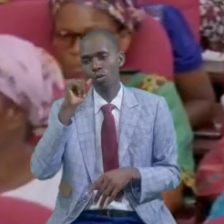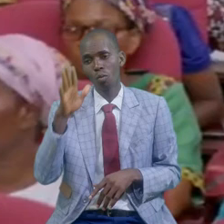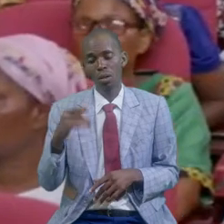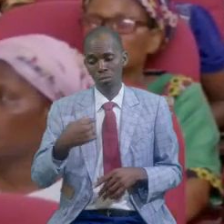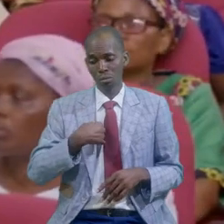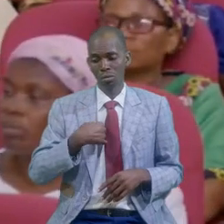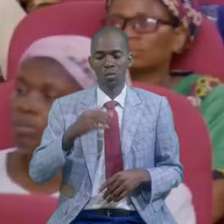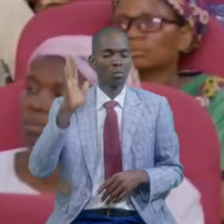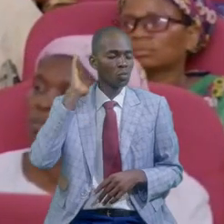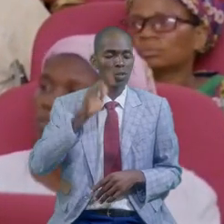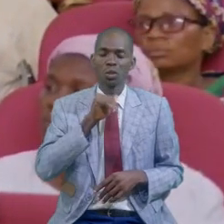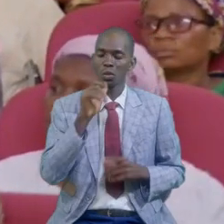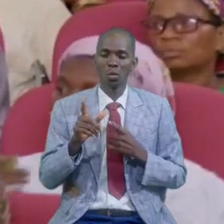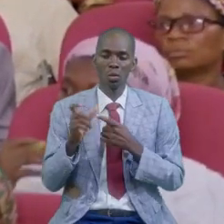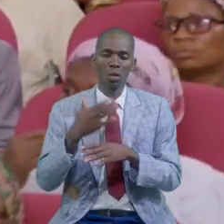town.